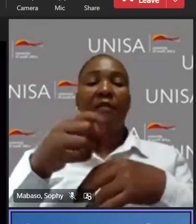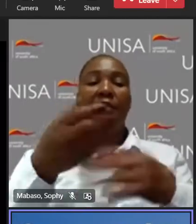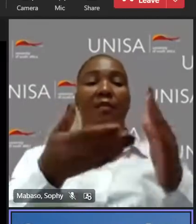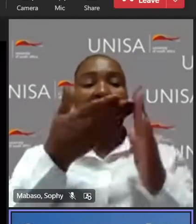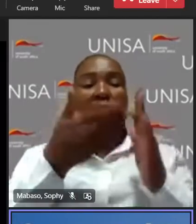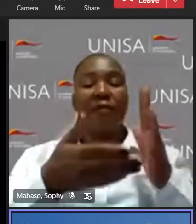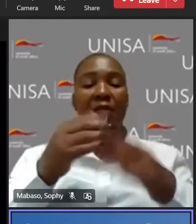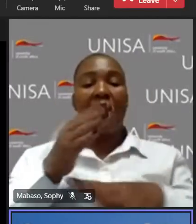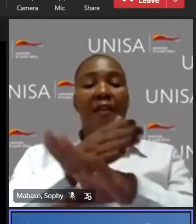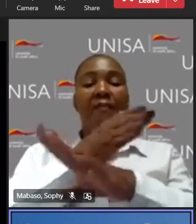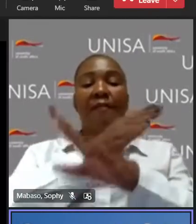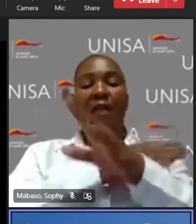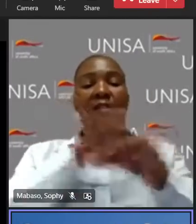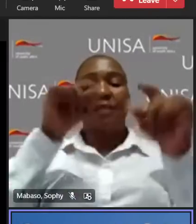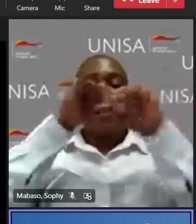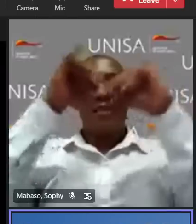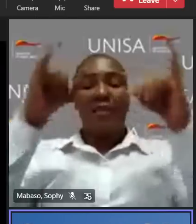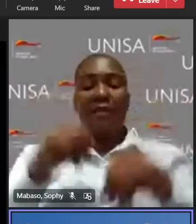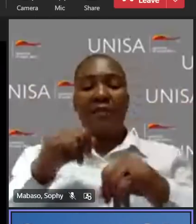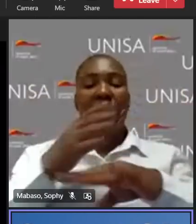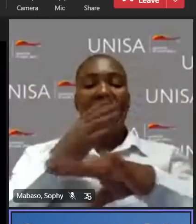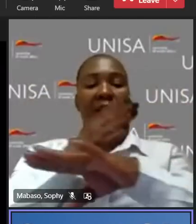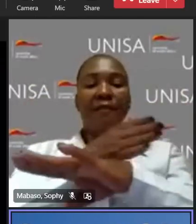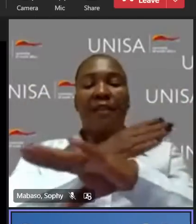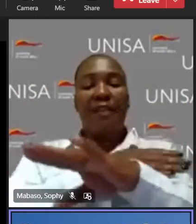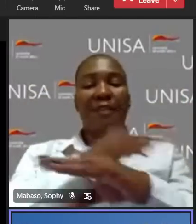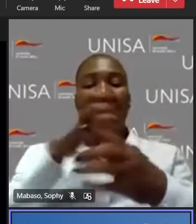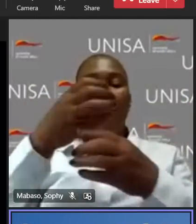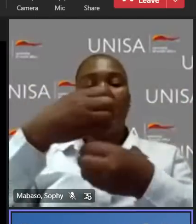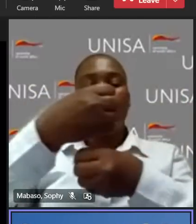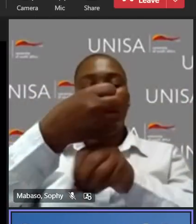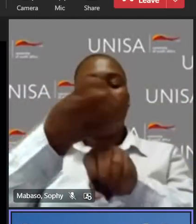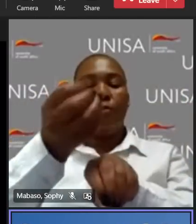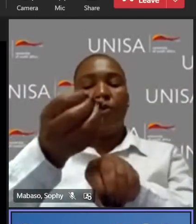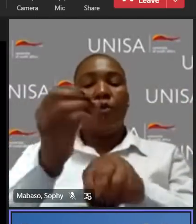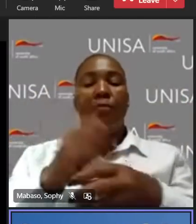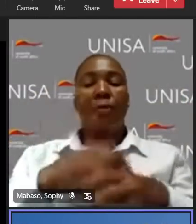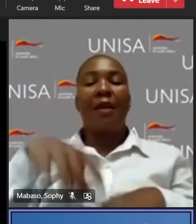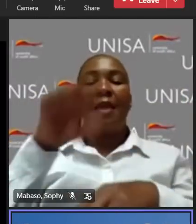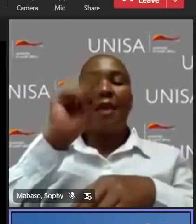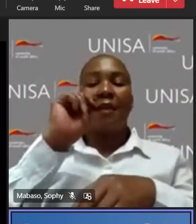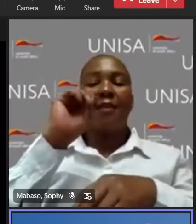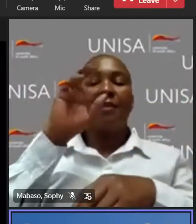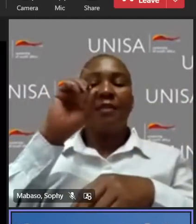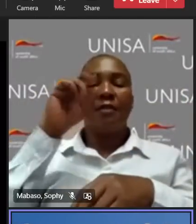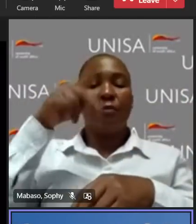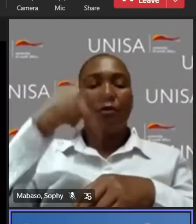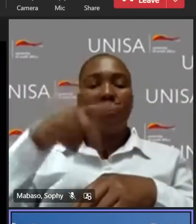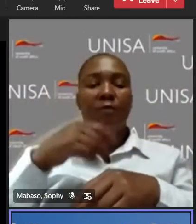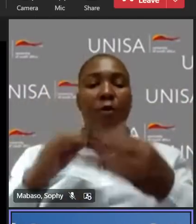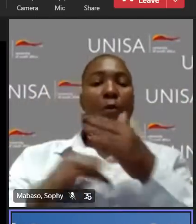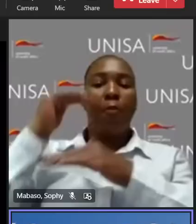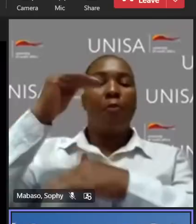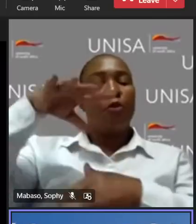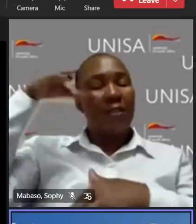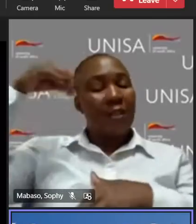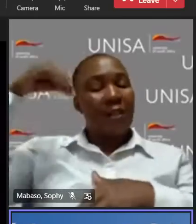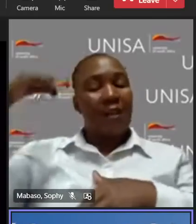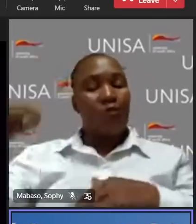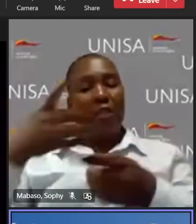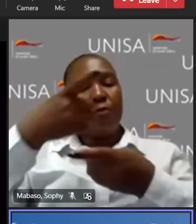advanced certificates, advanced diplomas, the NDPs, postgraduate diplomas,